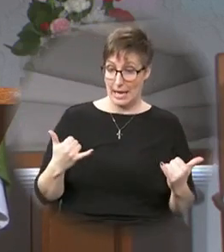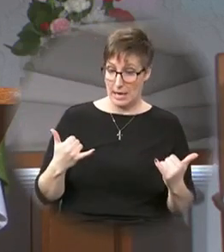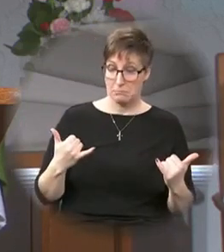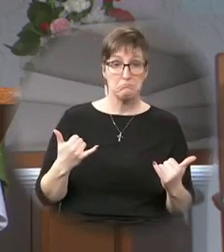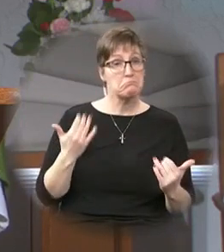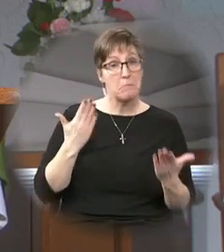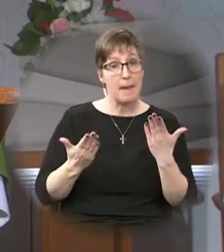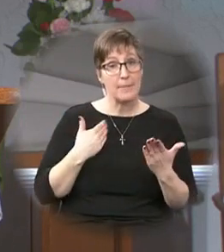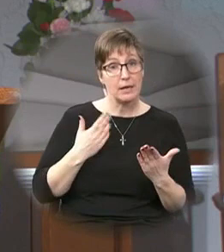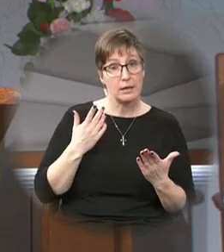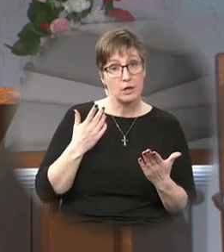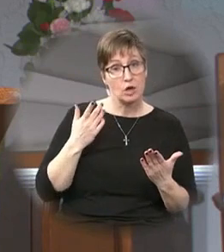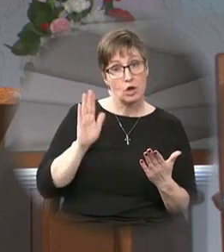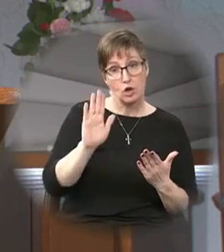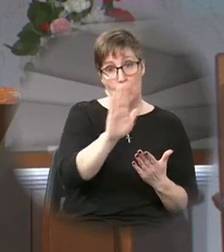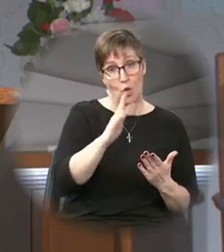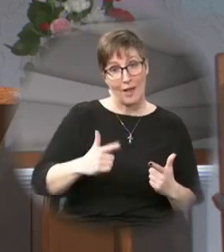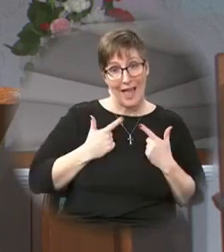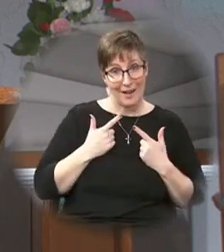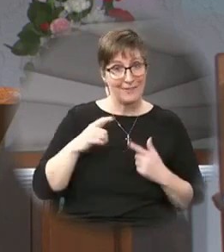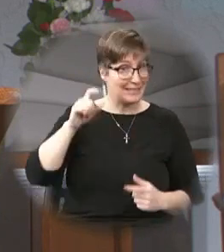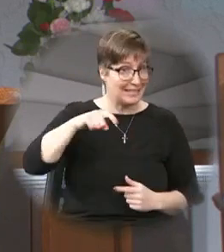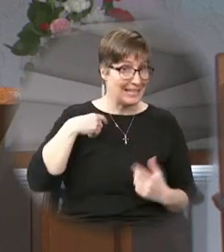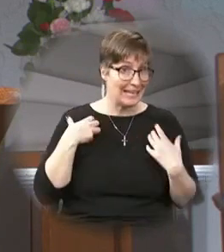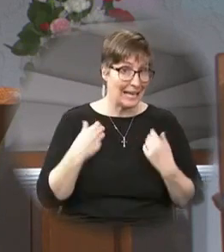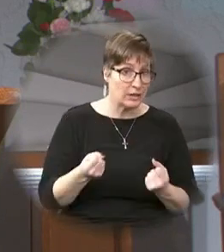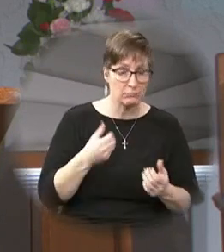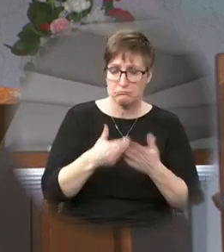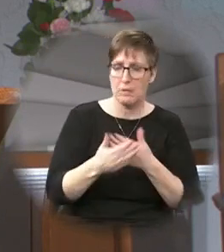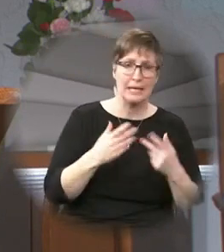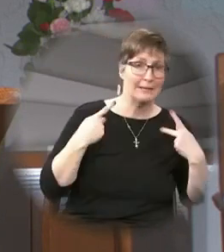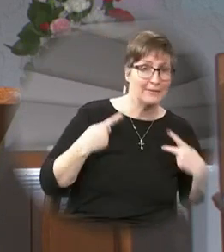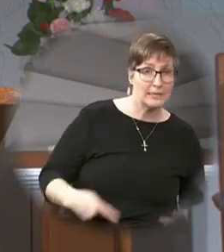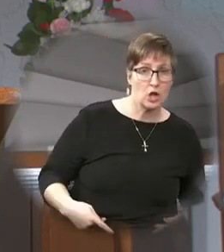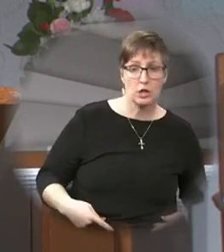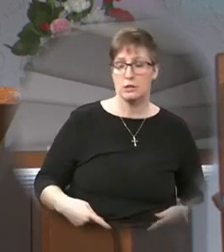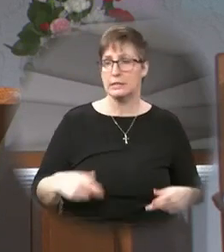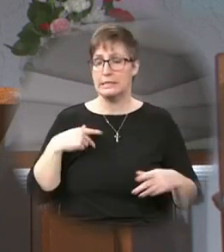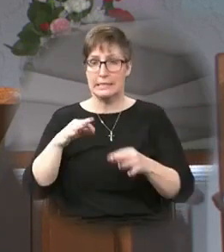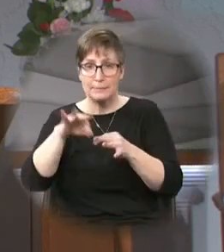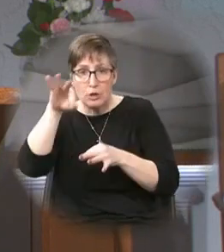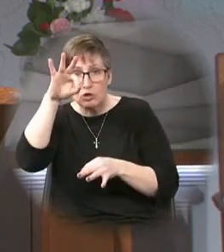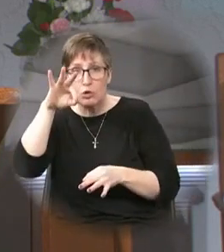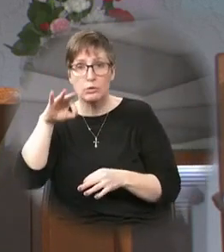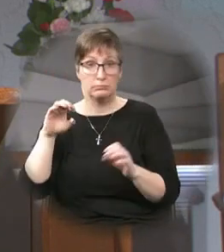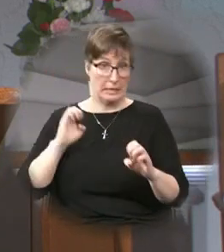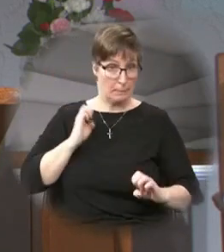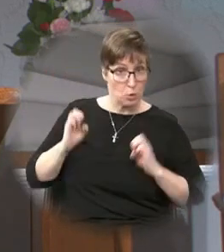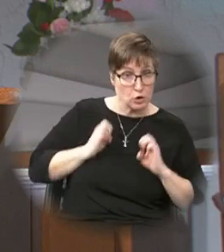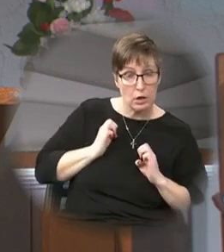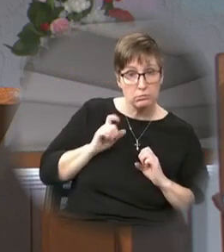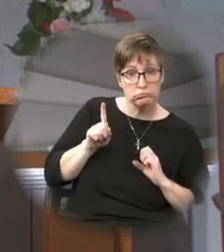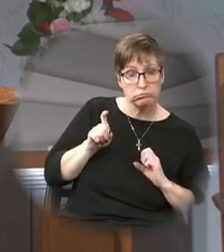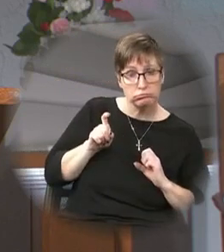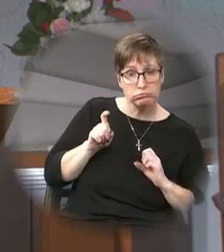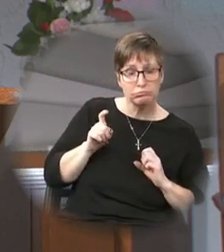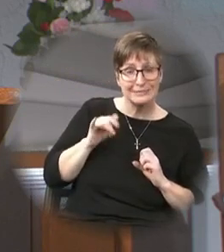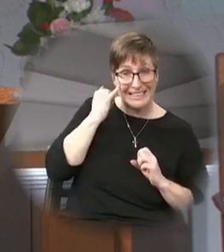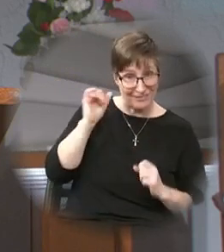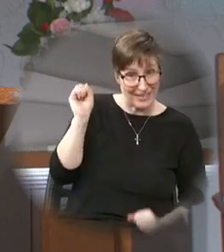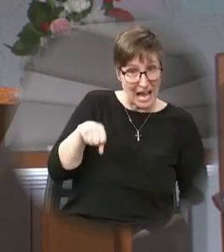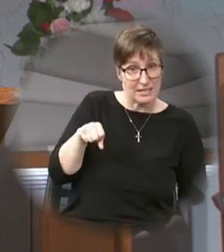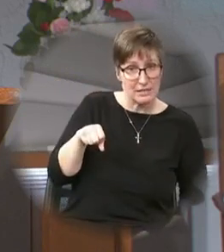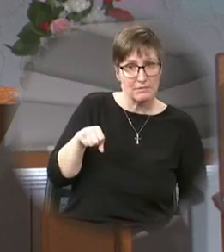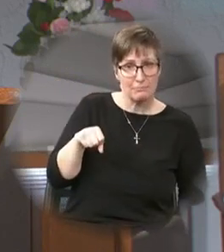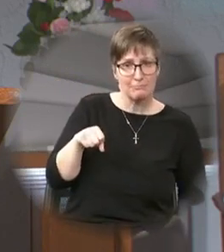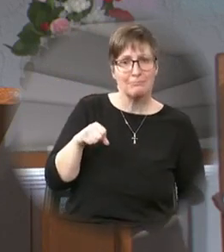there a particular need for healing in your life, whether physical, spiritual, emotional? If so,